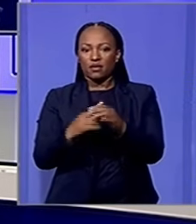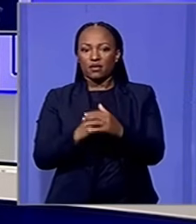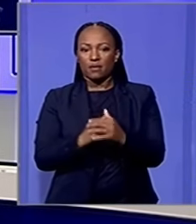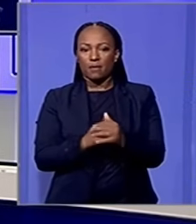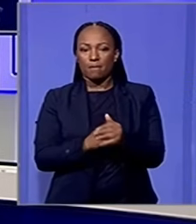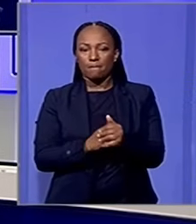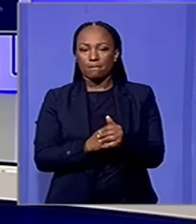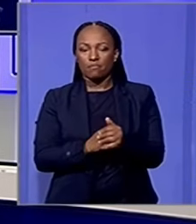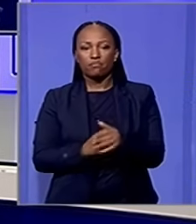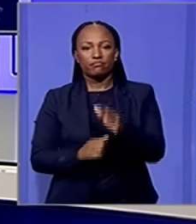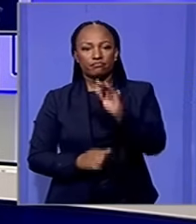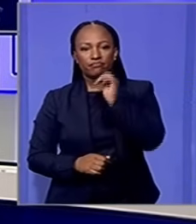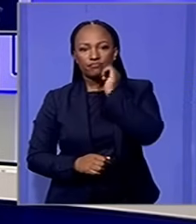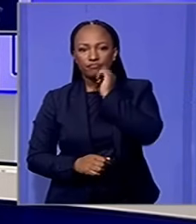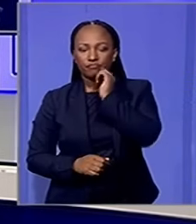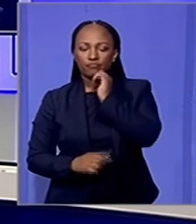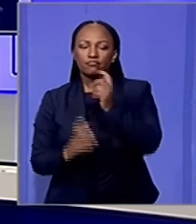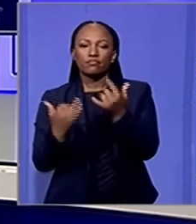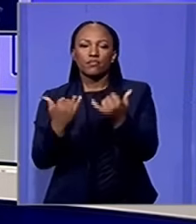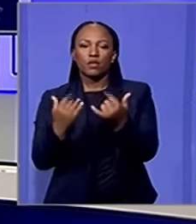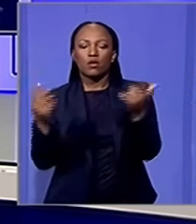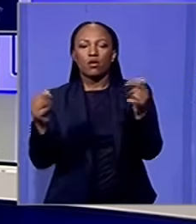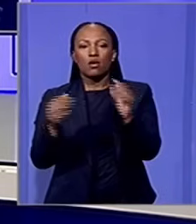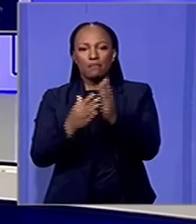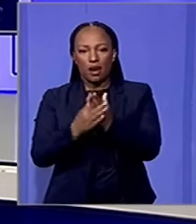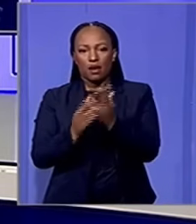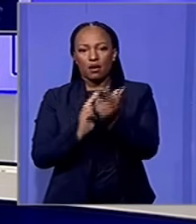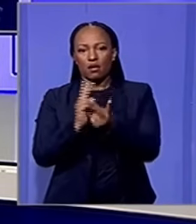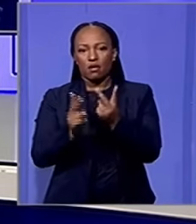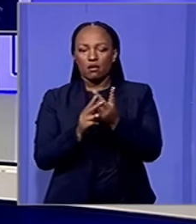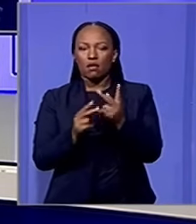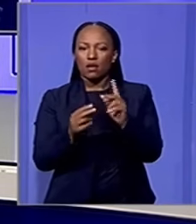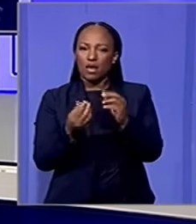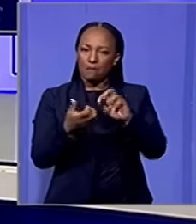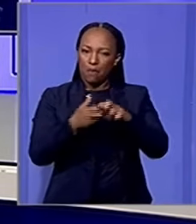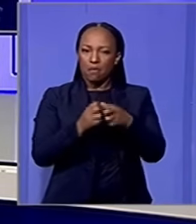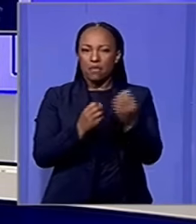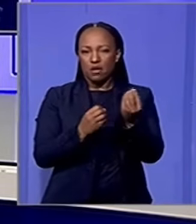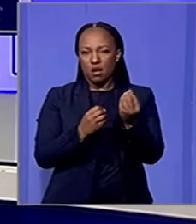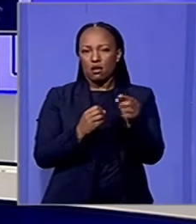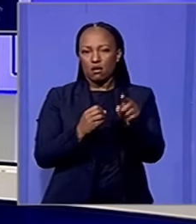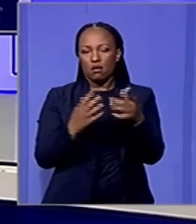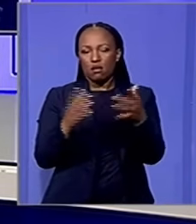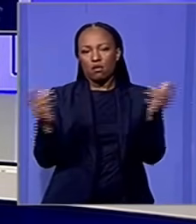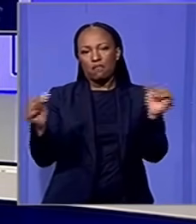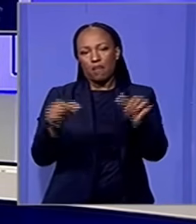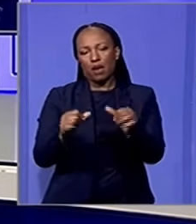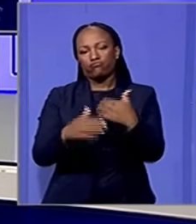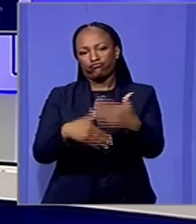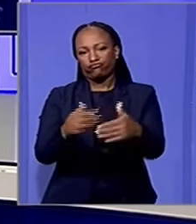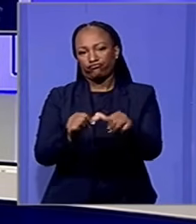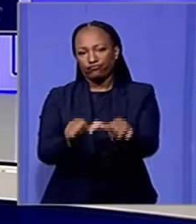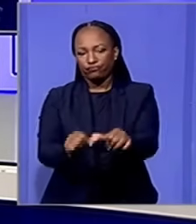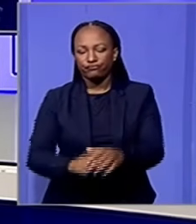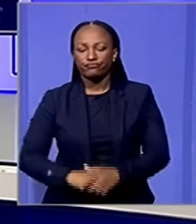o ga re jwa ga bjale re botša gore re santše re fetele ka mabenkeleng go sana le mathatanyana a stegeniki fao re tla boa re tšwela